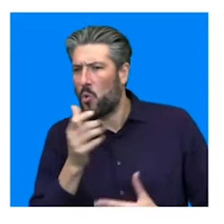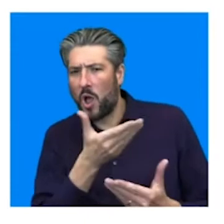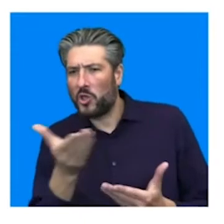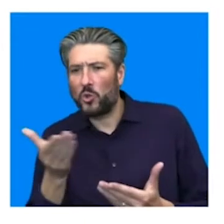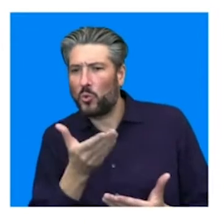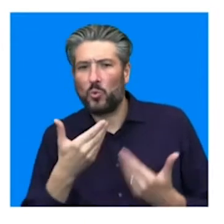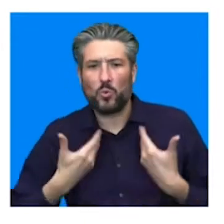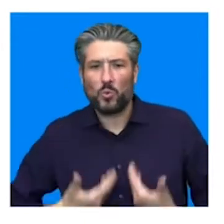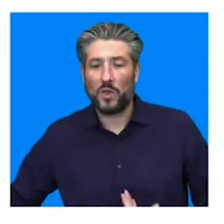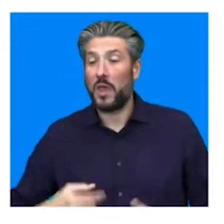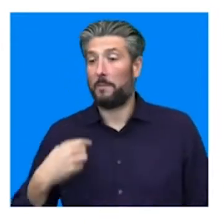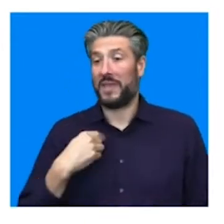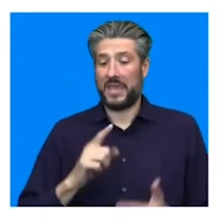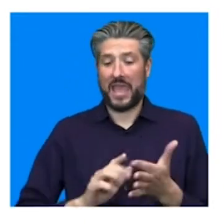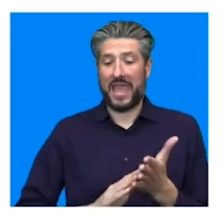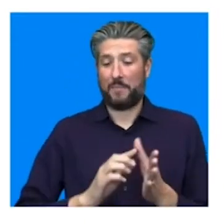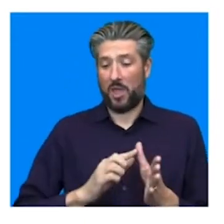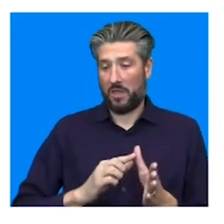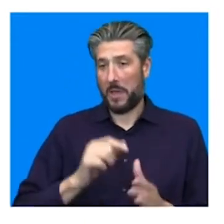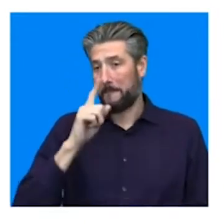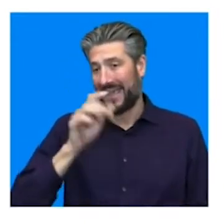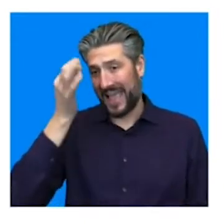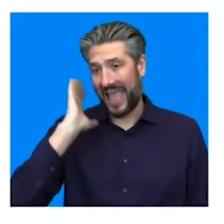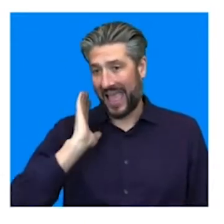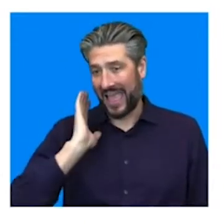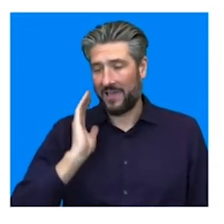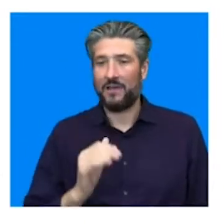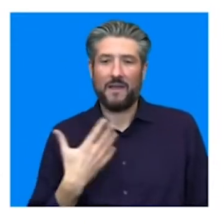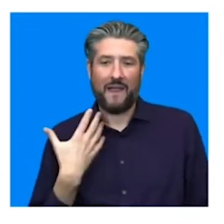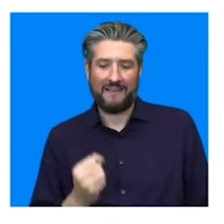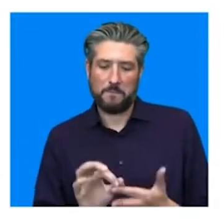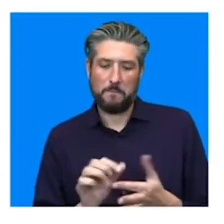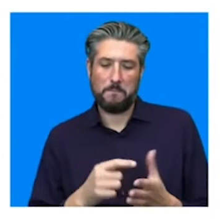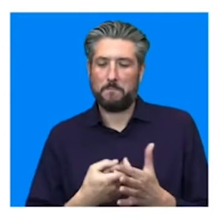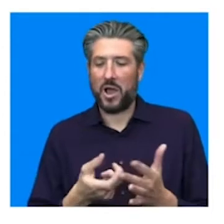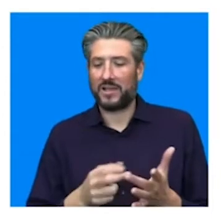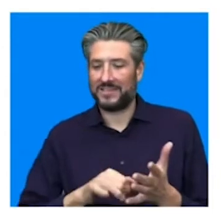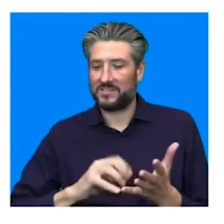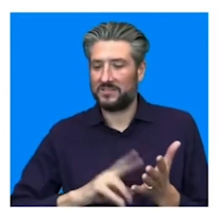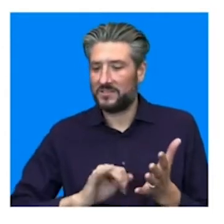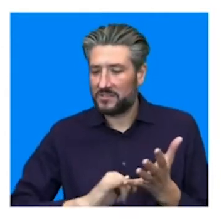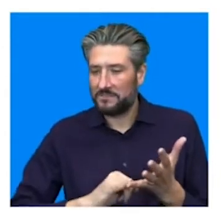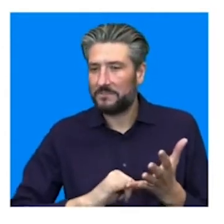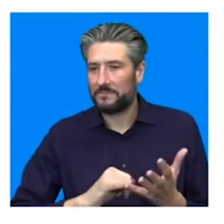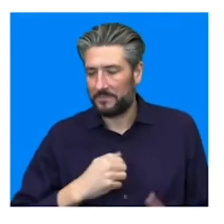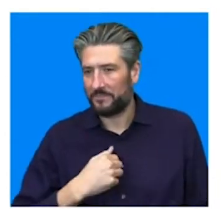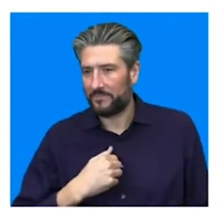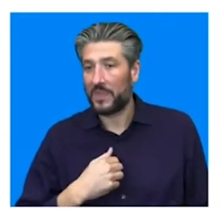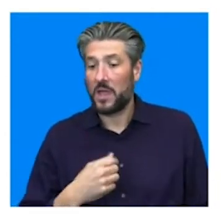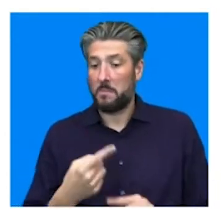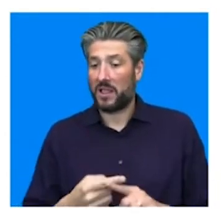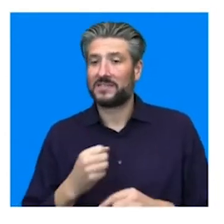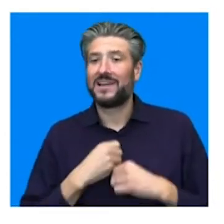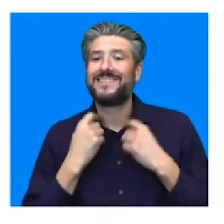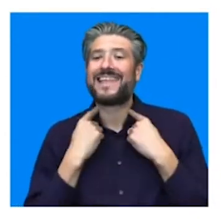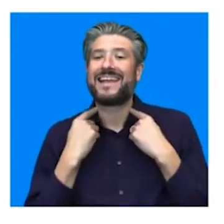So I'm Emma. I have pink hair and I have Parkinson's, and that pretty much sums me up, I think. And I've got a neck brace on because I've hurt my